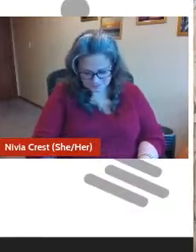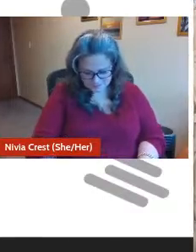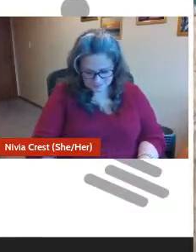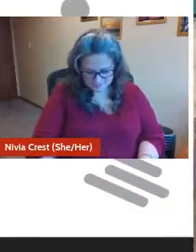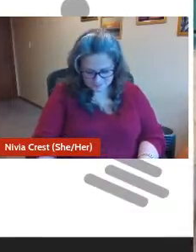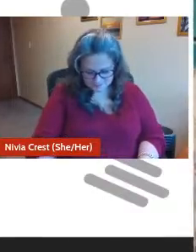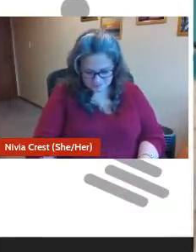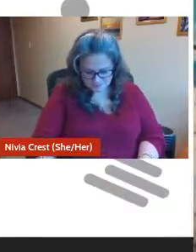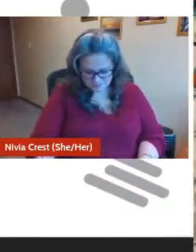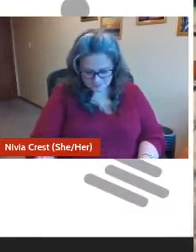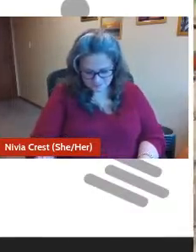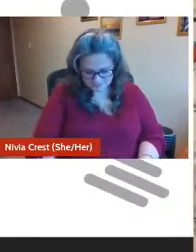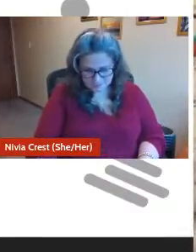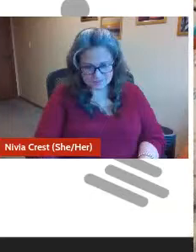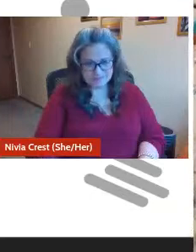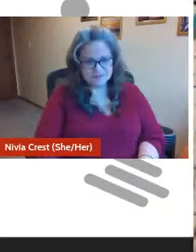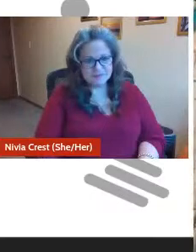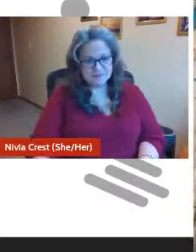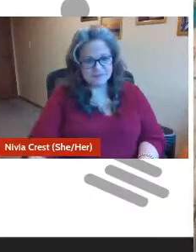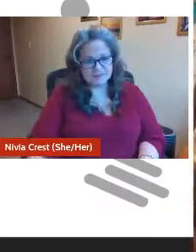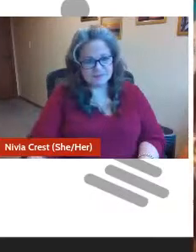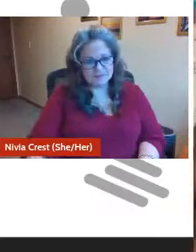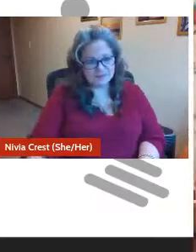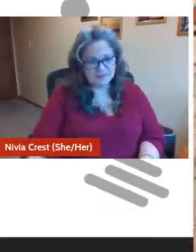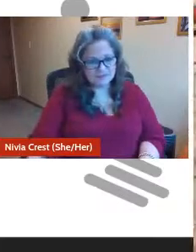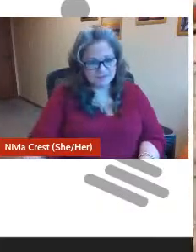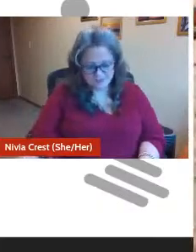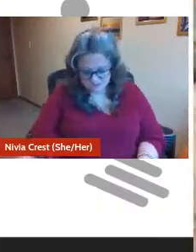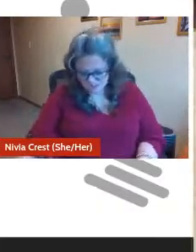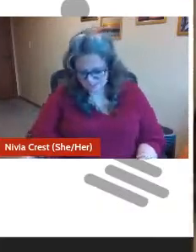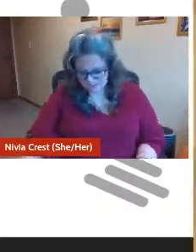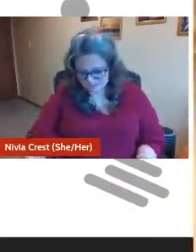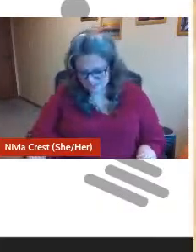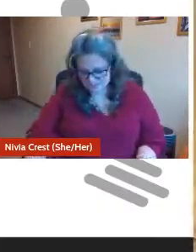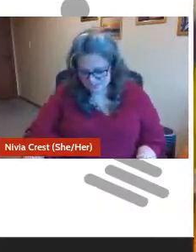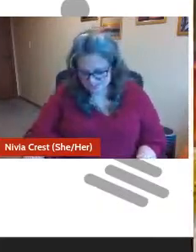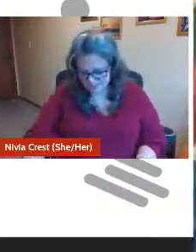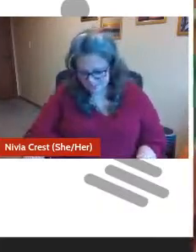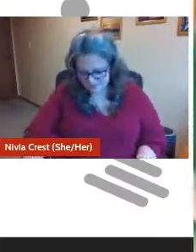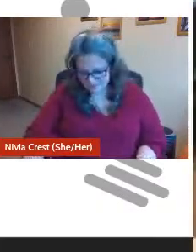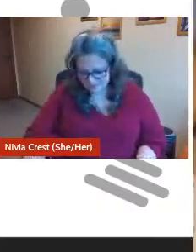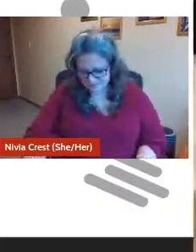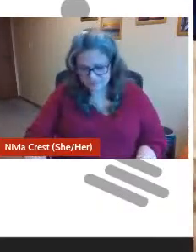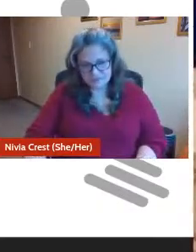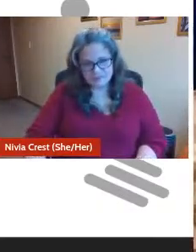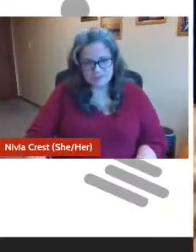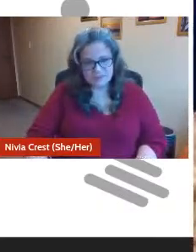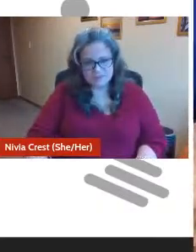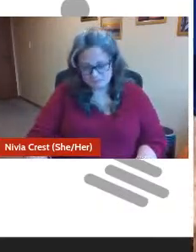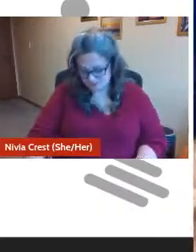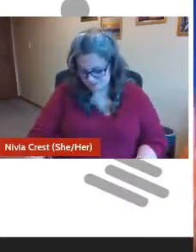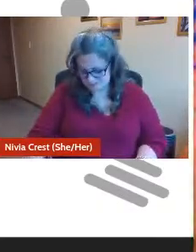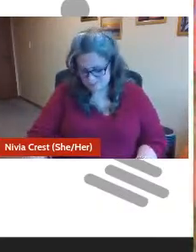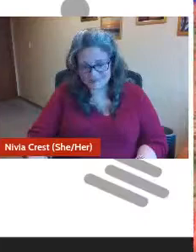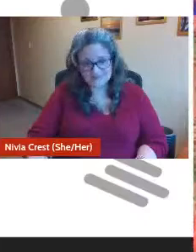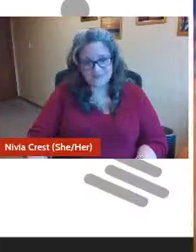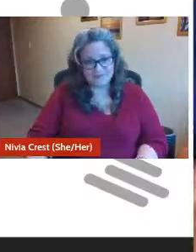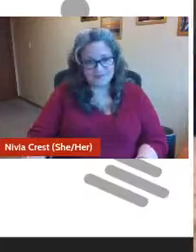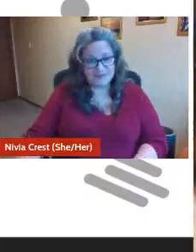that one. Mm-hmm. Oh, this is woo. She wore it at the church and we were like, what? Ooh. Yes.